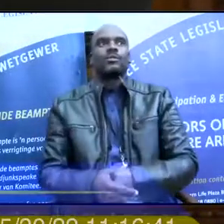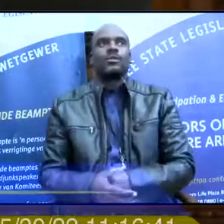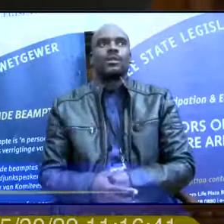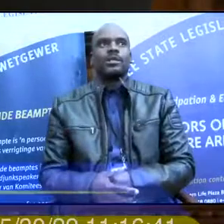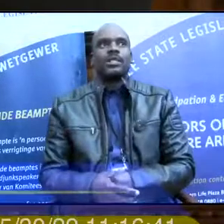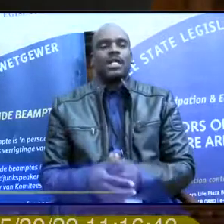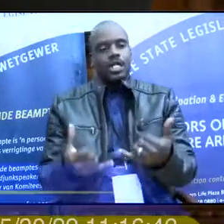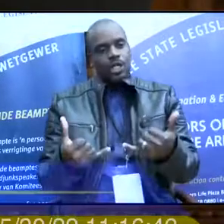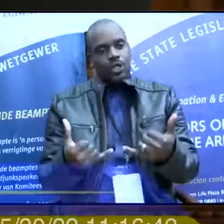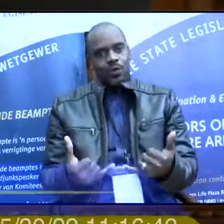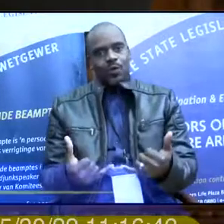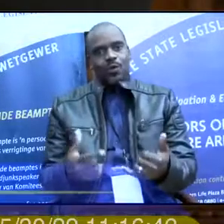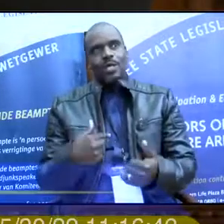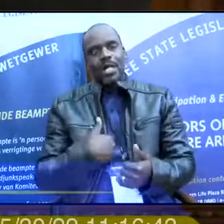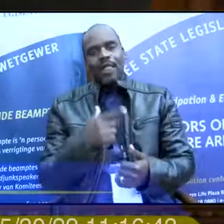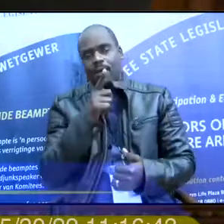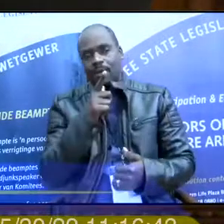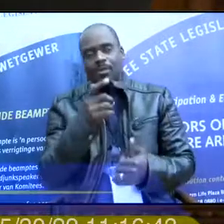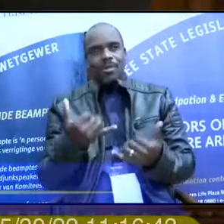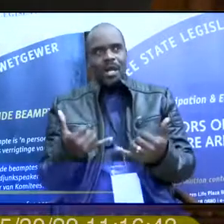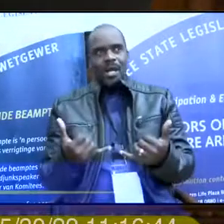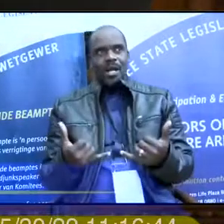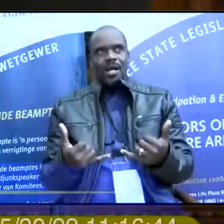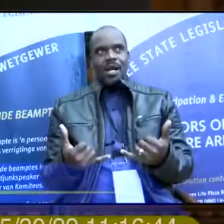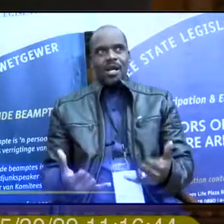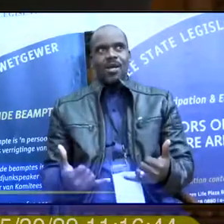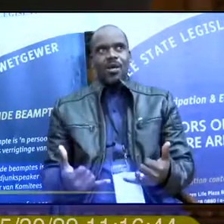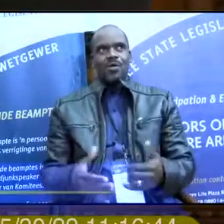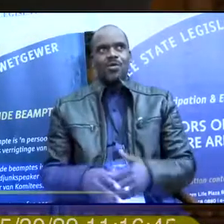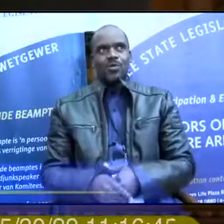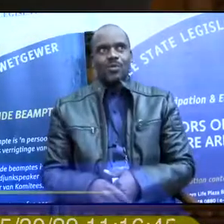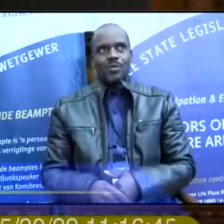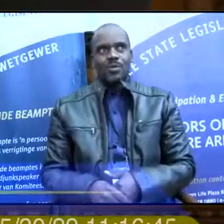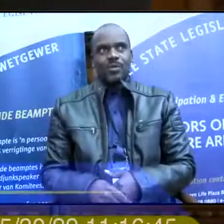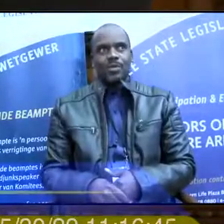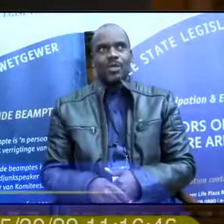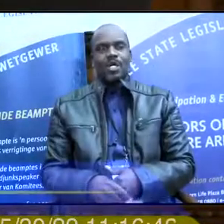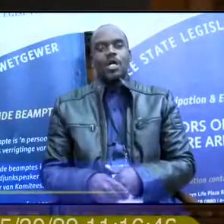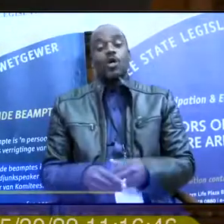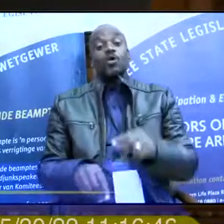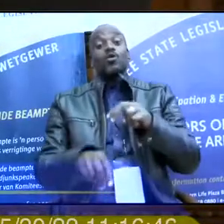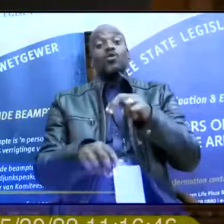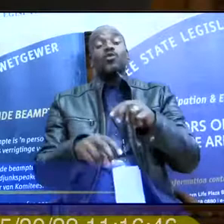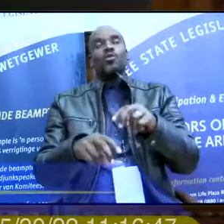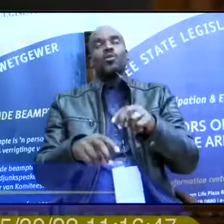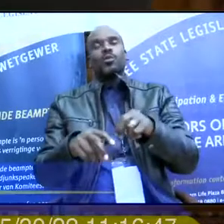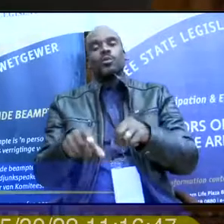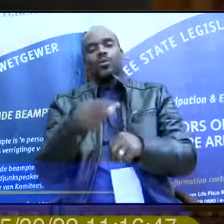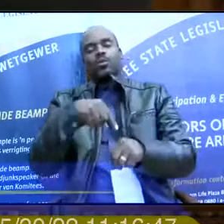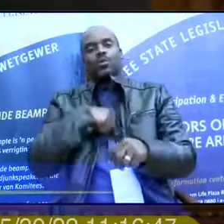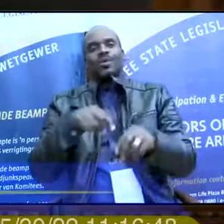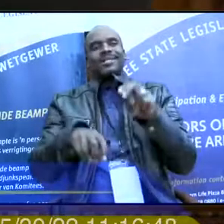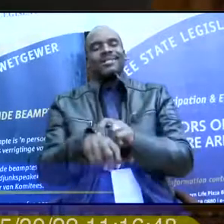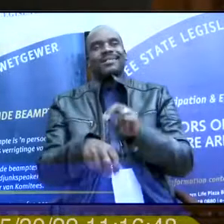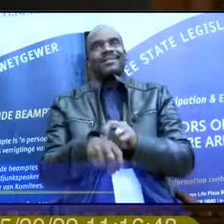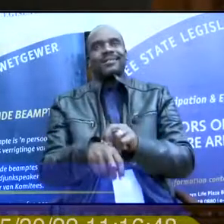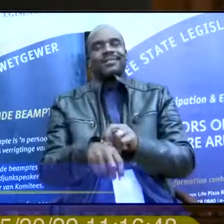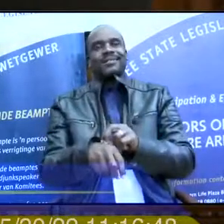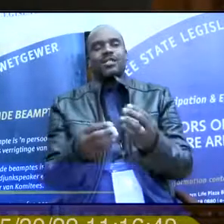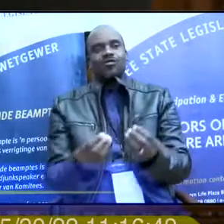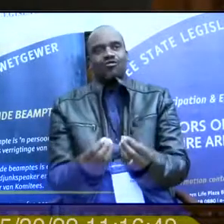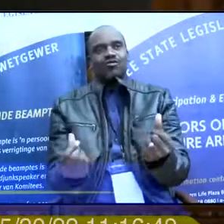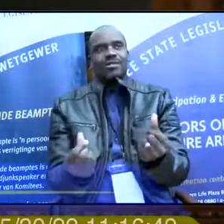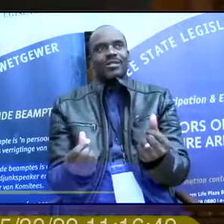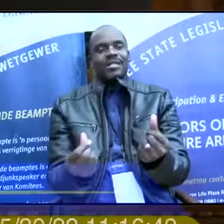so given this weak economic outlook it spurred the province to look at some solutions and this was consulted we went through public